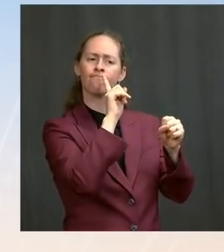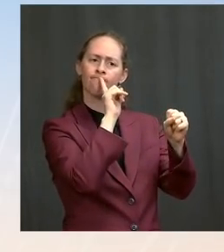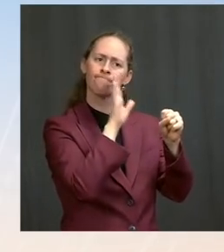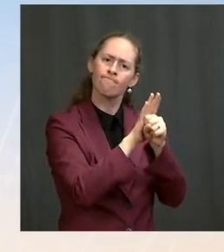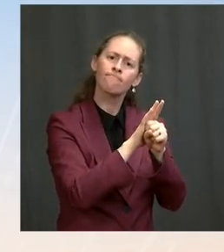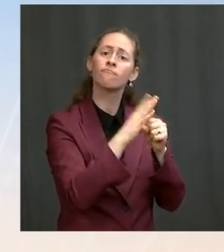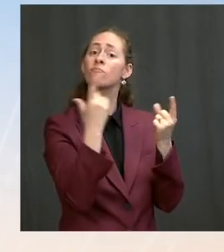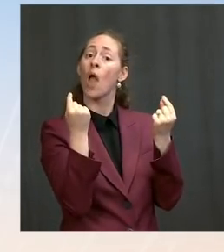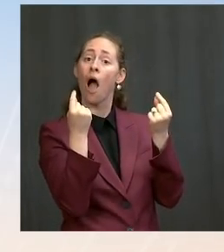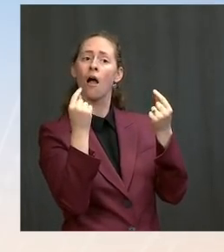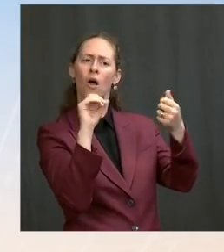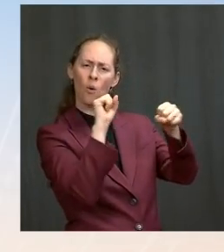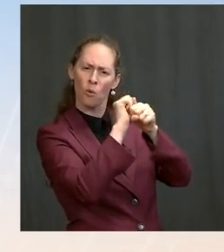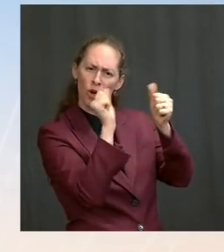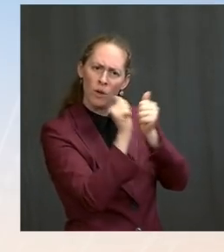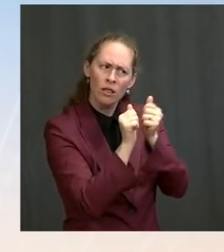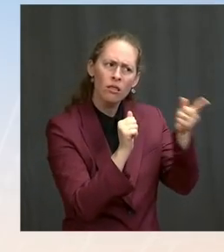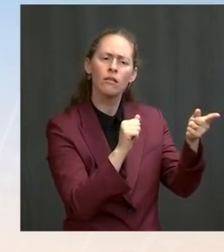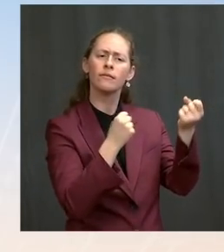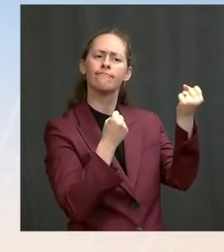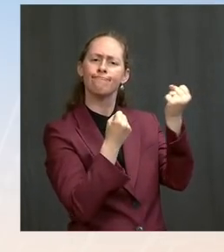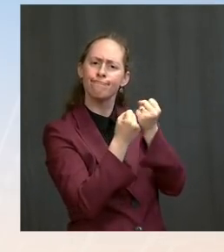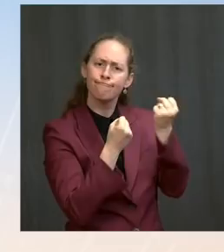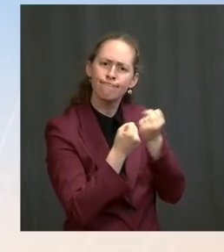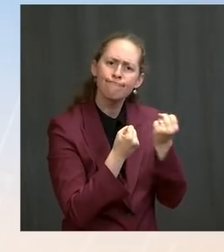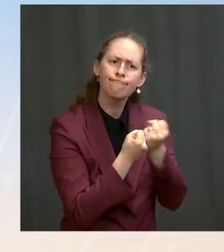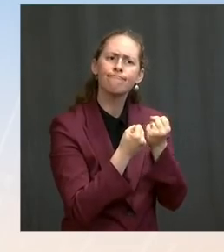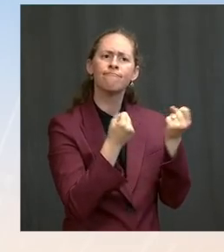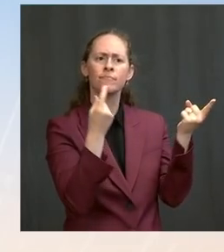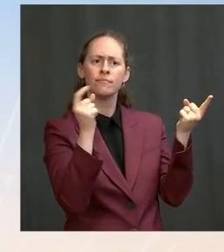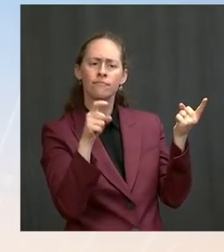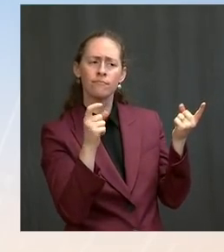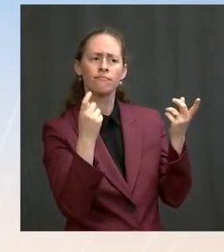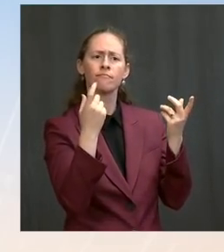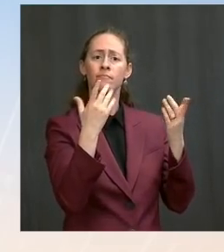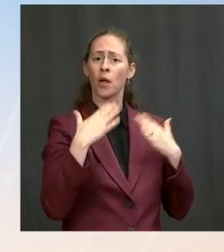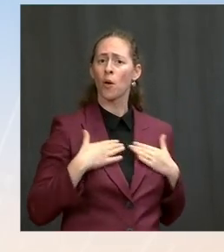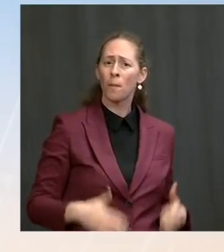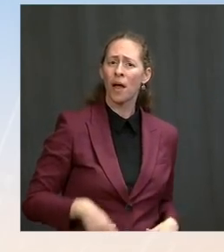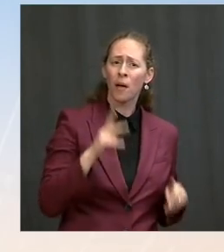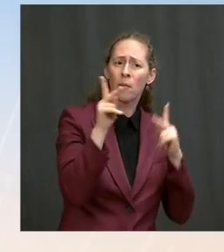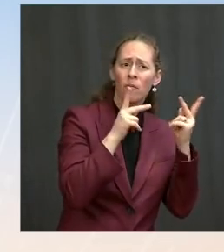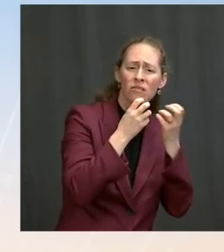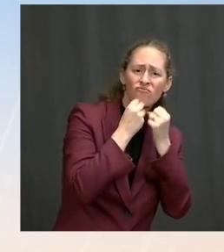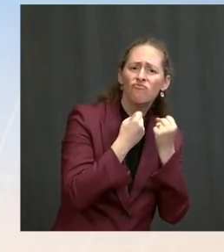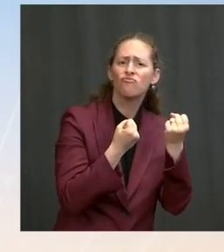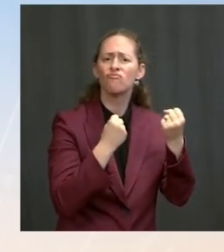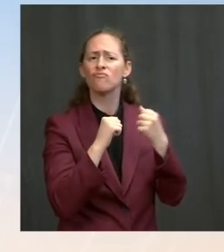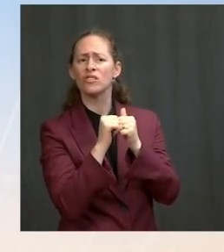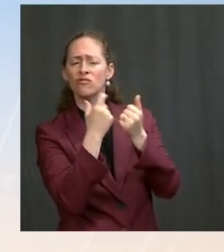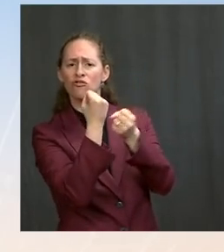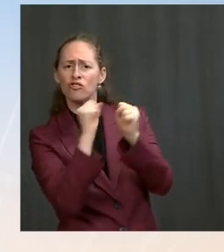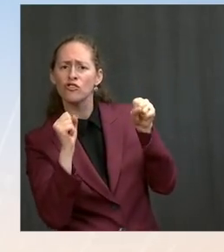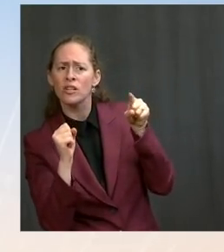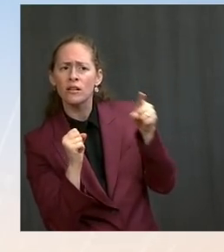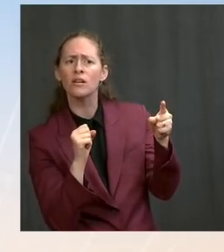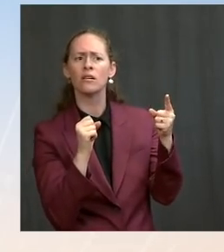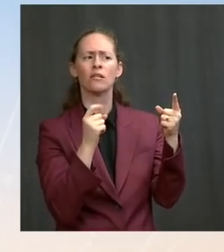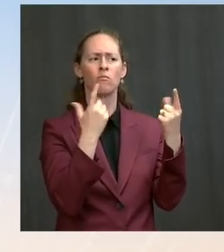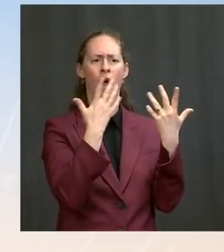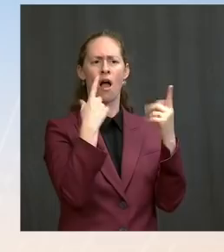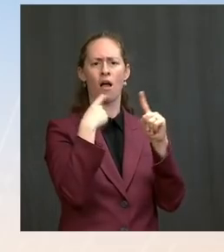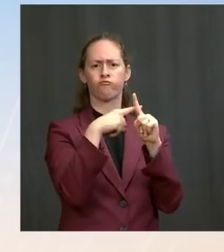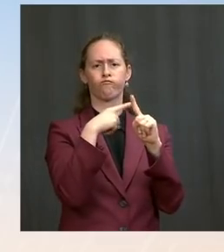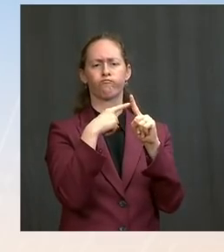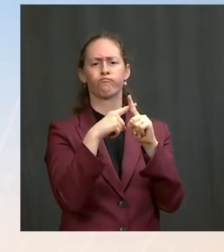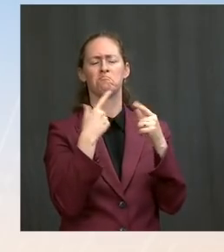and continuing to support them, whether it's security assistance, humanitarian assistance, or other ways that we can play a constructive role, even as the President is